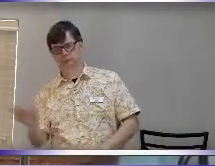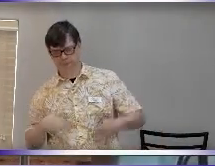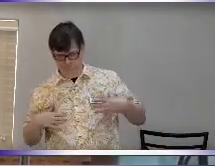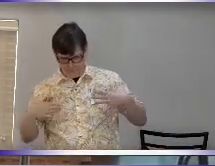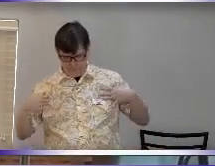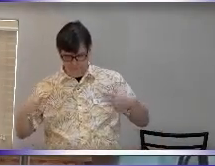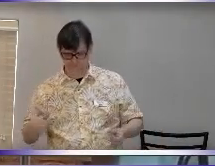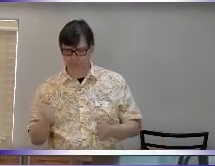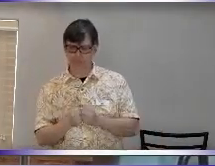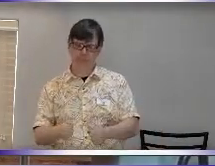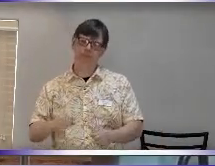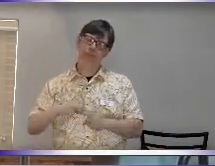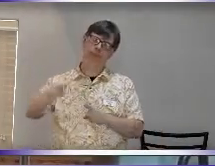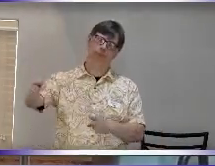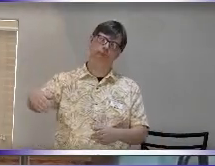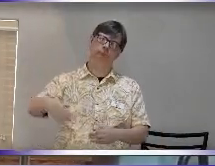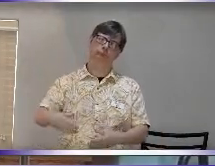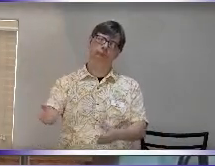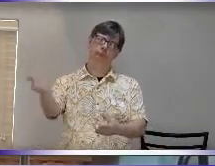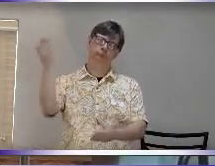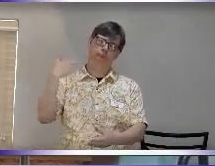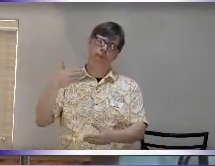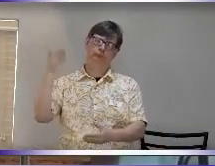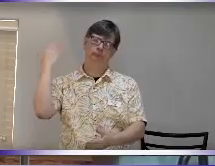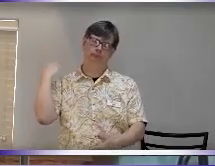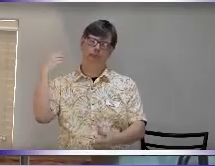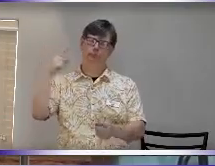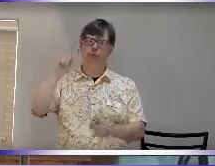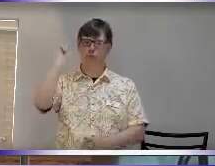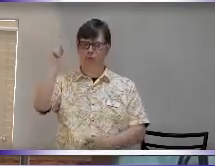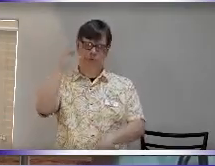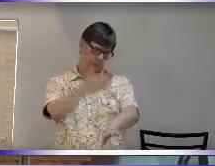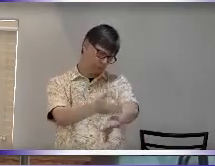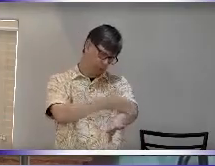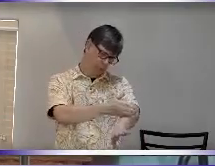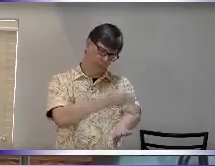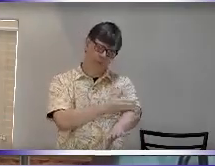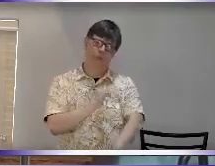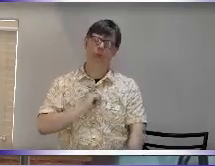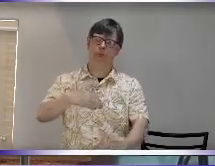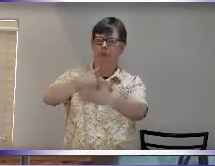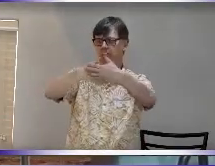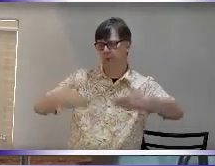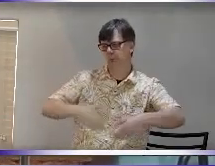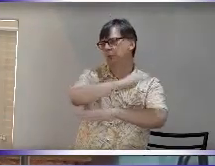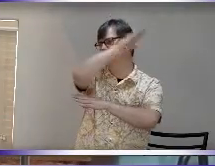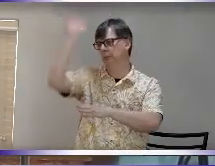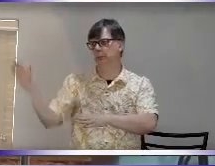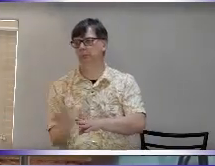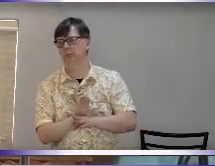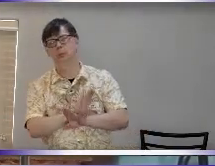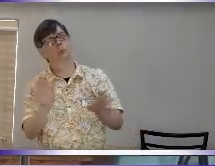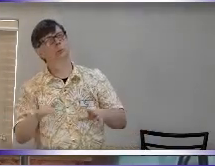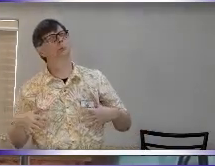endeavor is an attempt to get back to first principles, to find such an inward wholeness that all sense